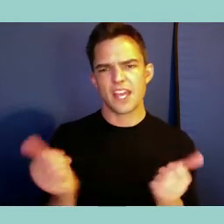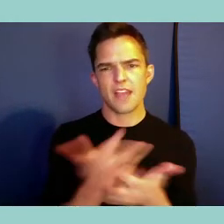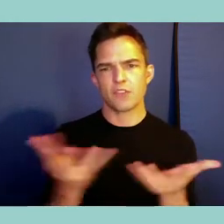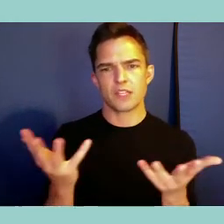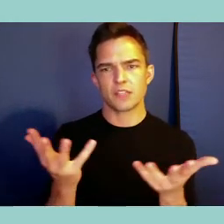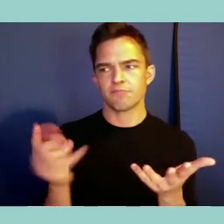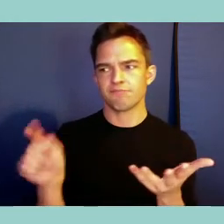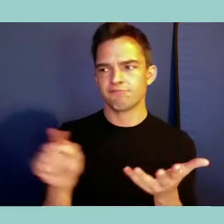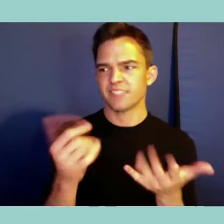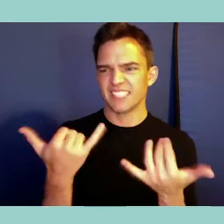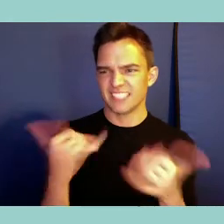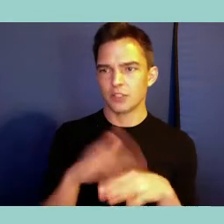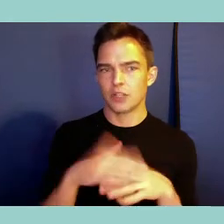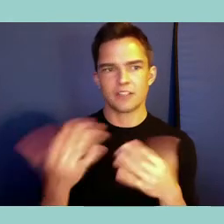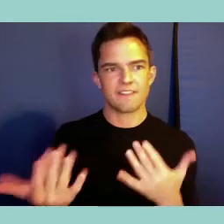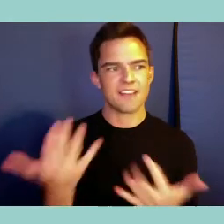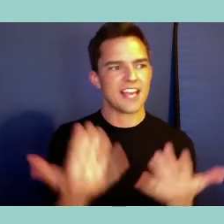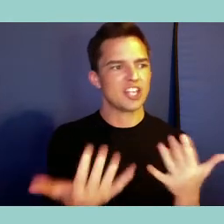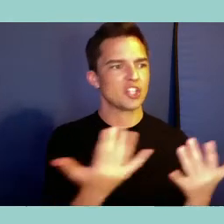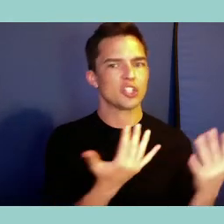Everything is still on fire.